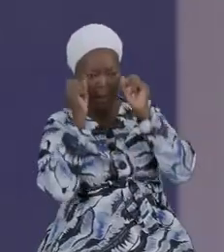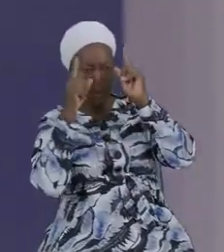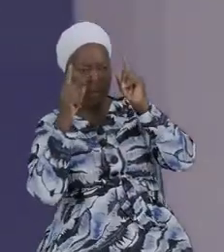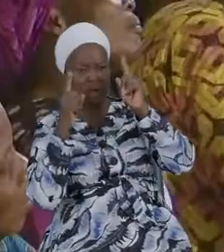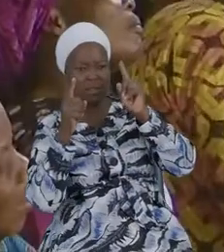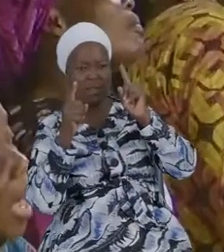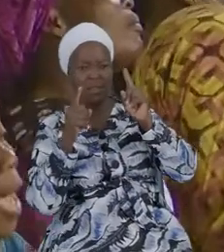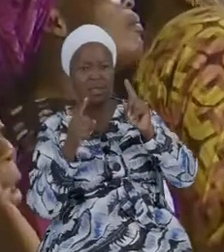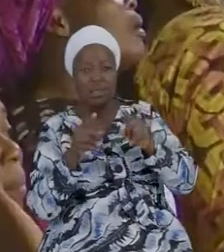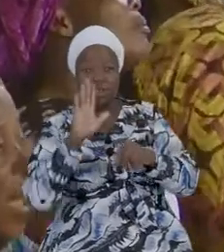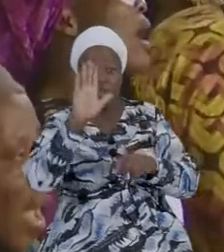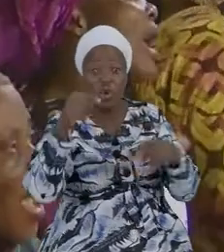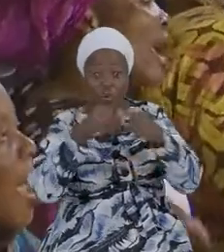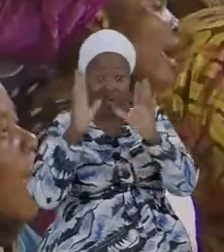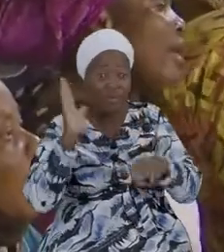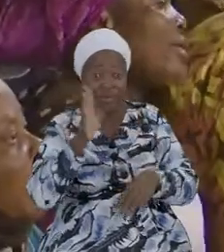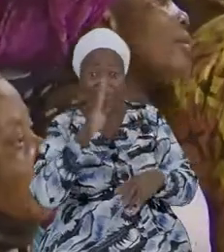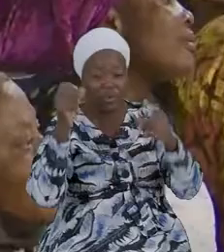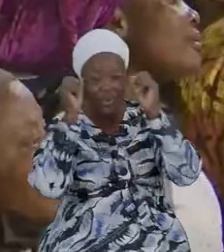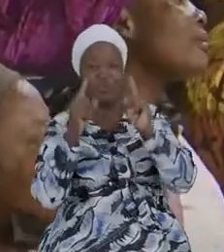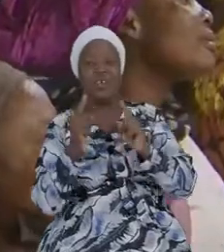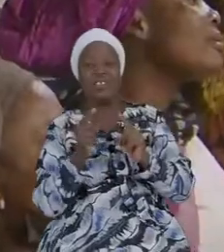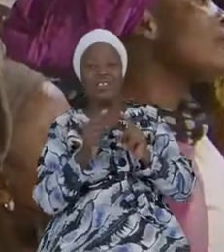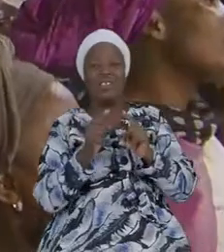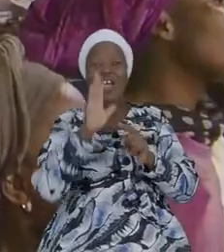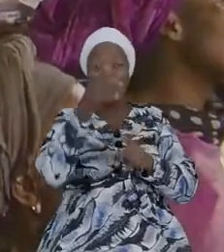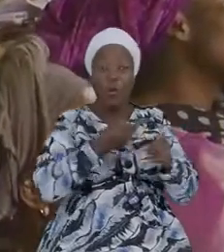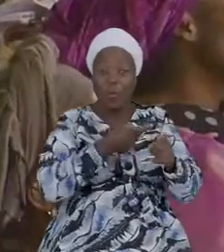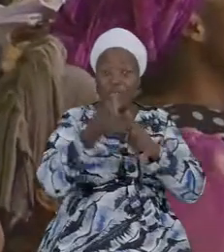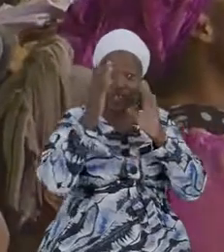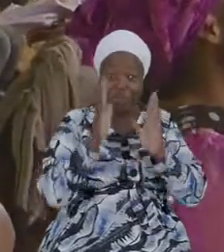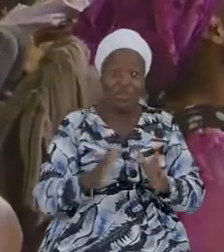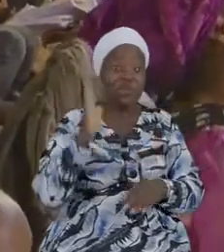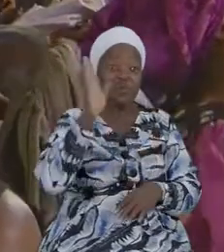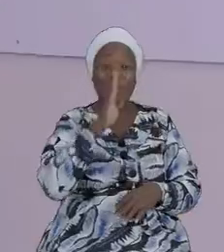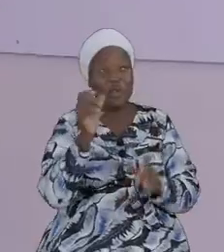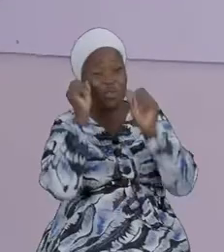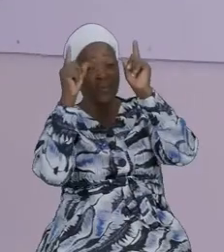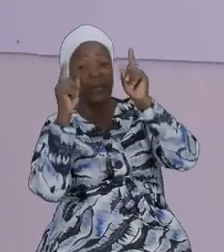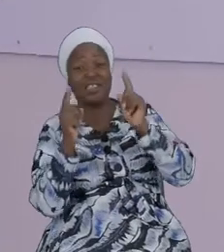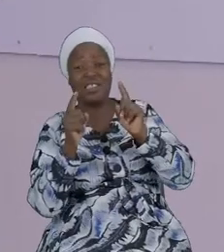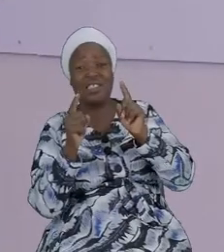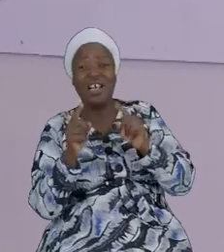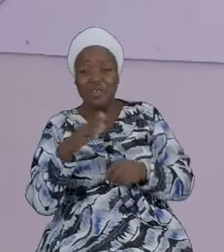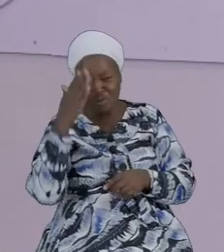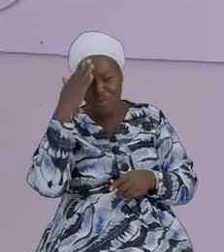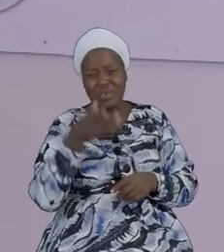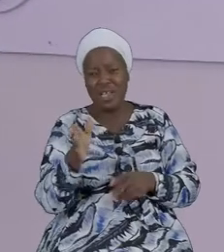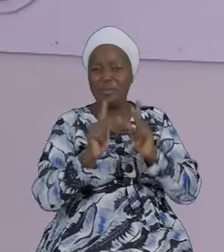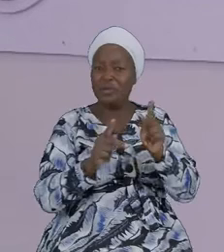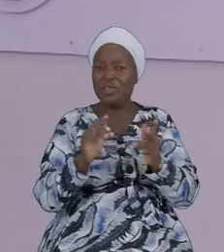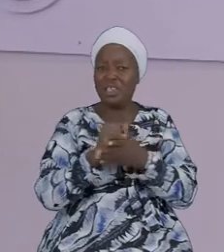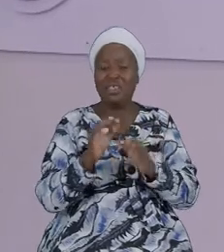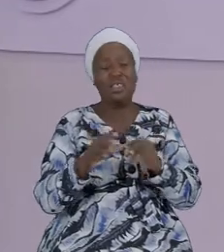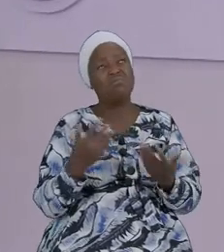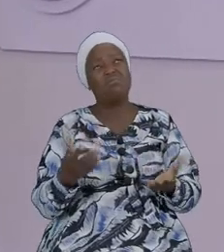enemies will be surprised. Your persecutors will be surprised. You know, there are people, if I give my